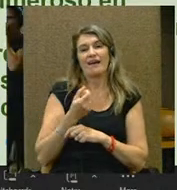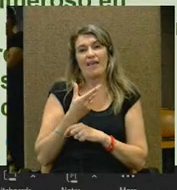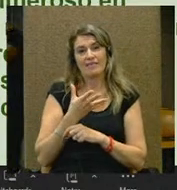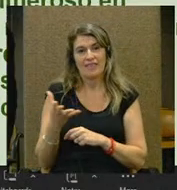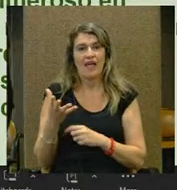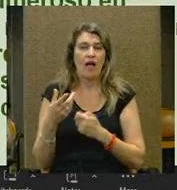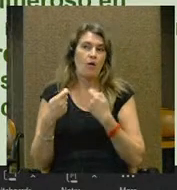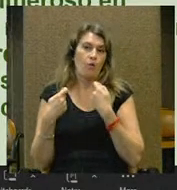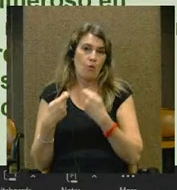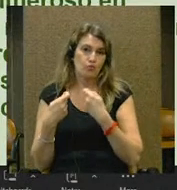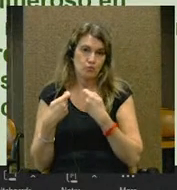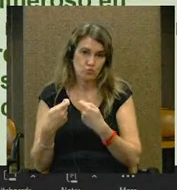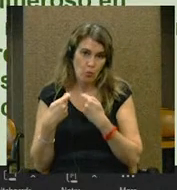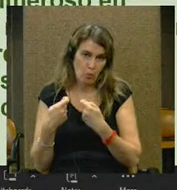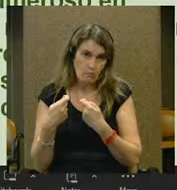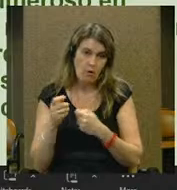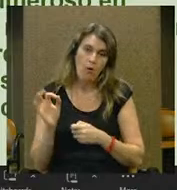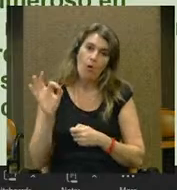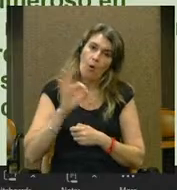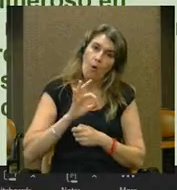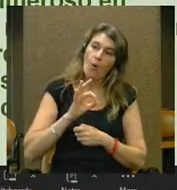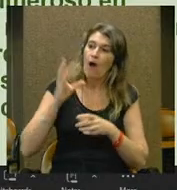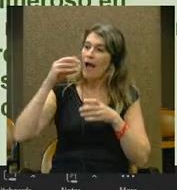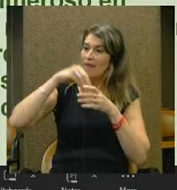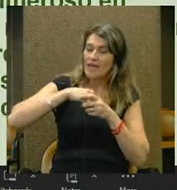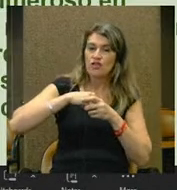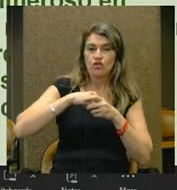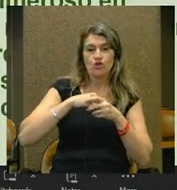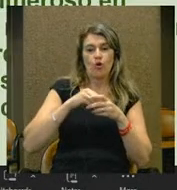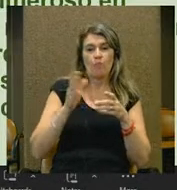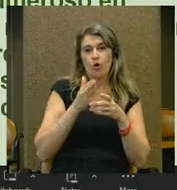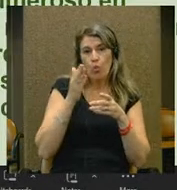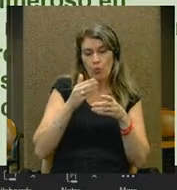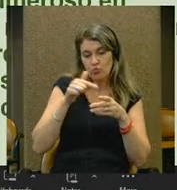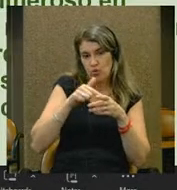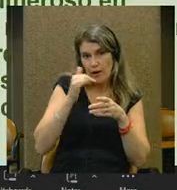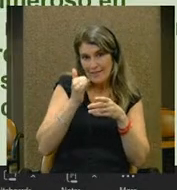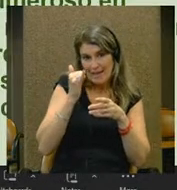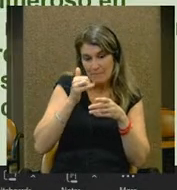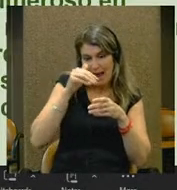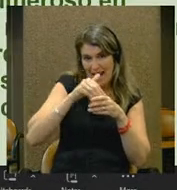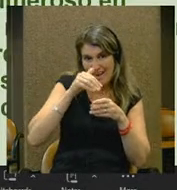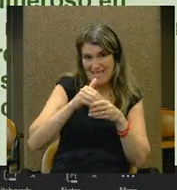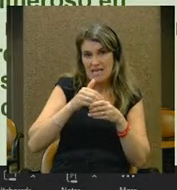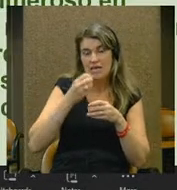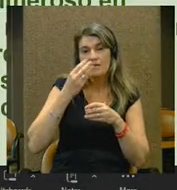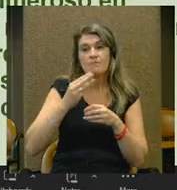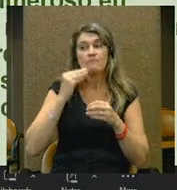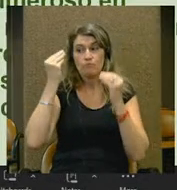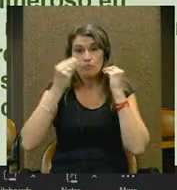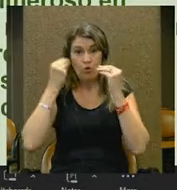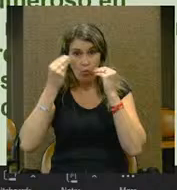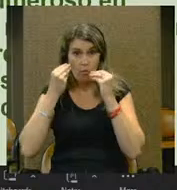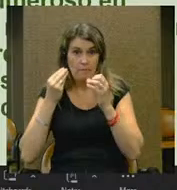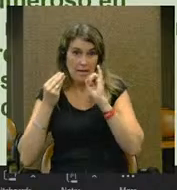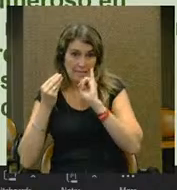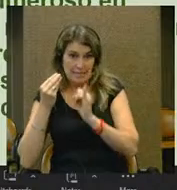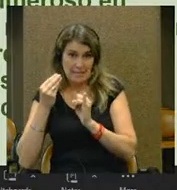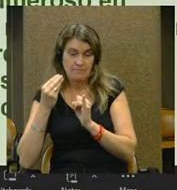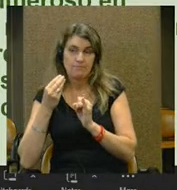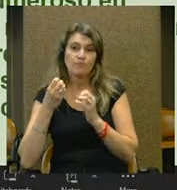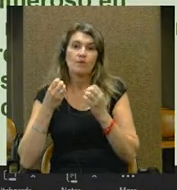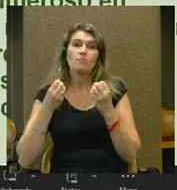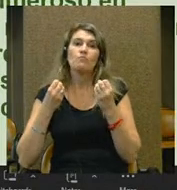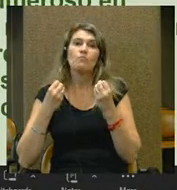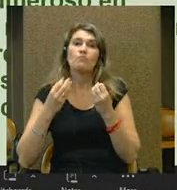product, is concerning, because while opioid prevalence is generally below that of other illegal drugs such as cannabis or cocaine